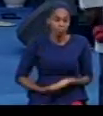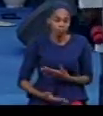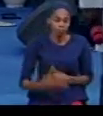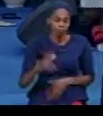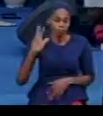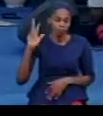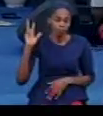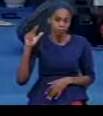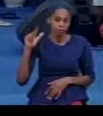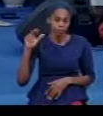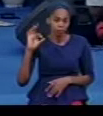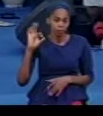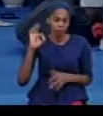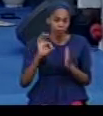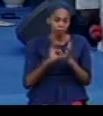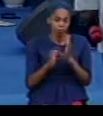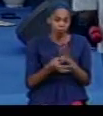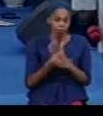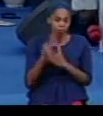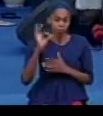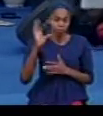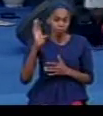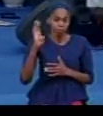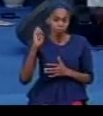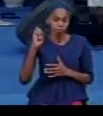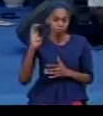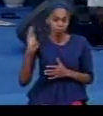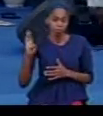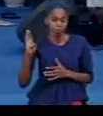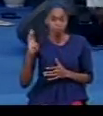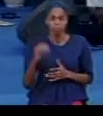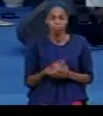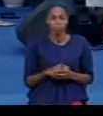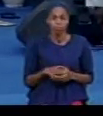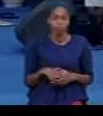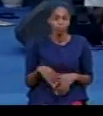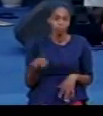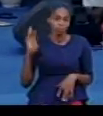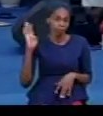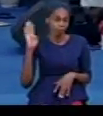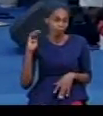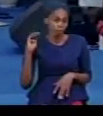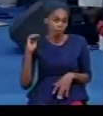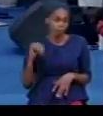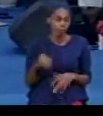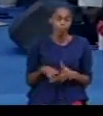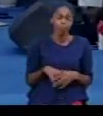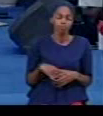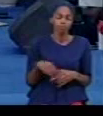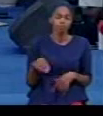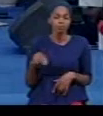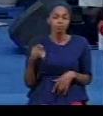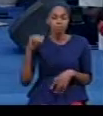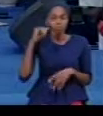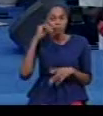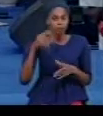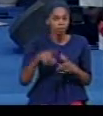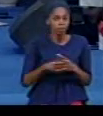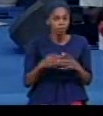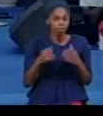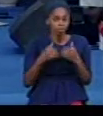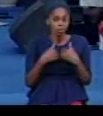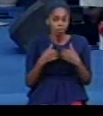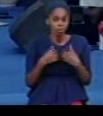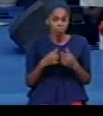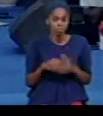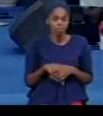14th afternoon, by 12 noon, she started having convulsion. So at that point, we